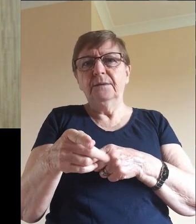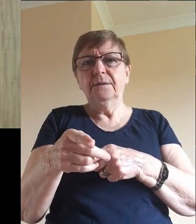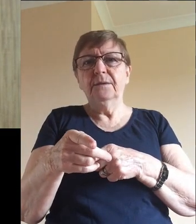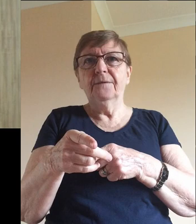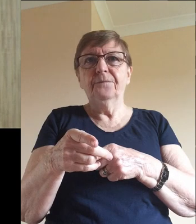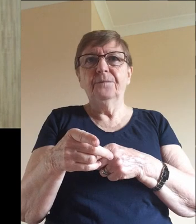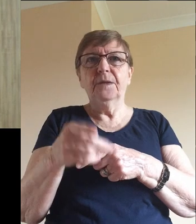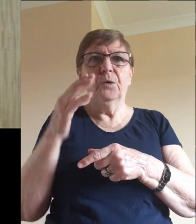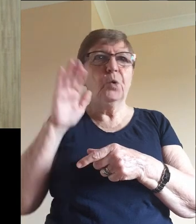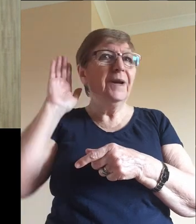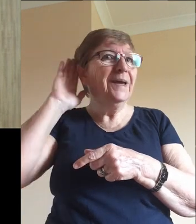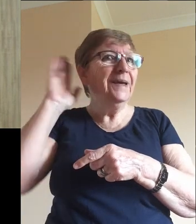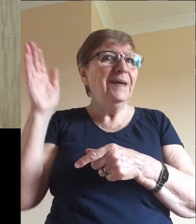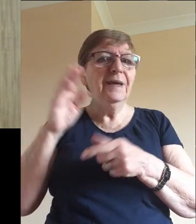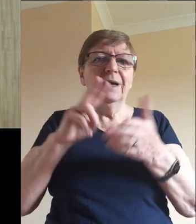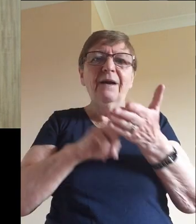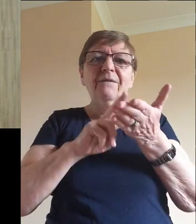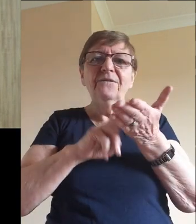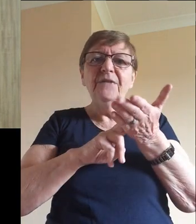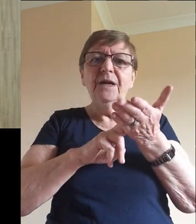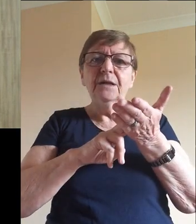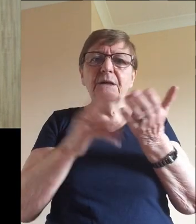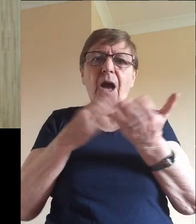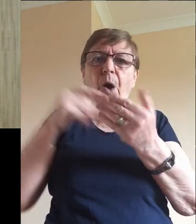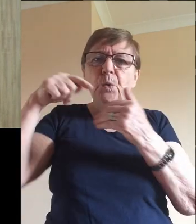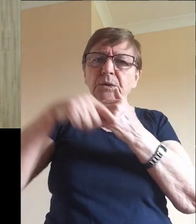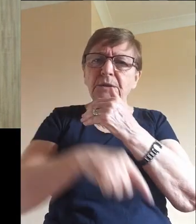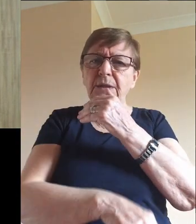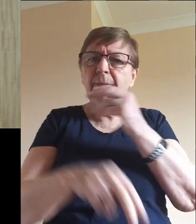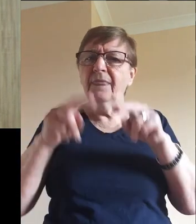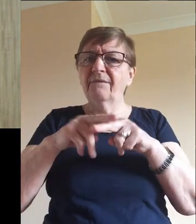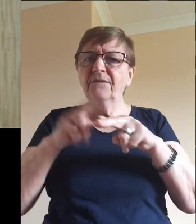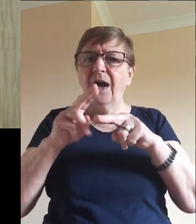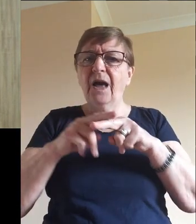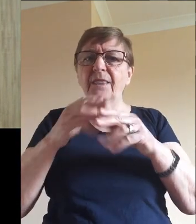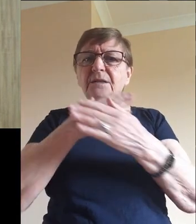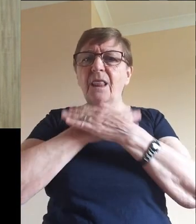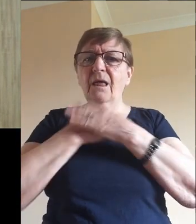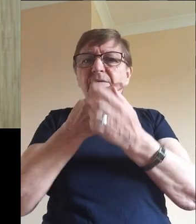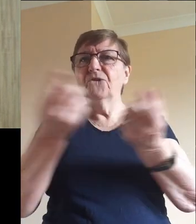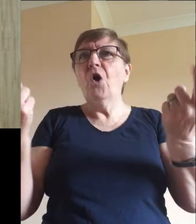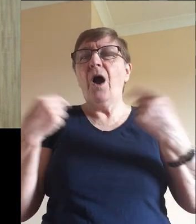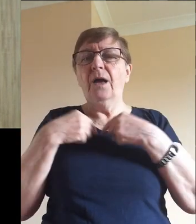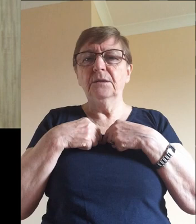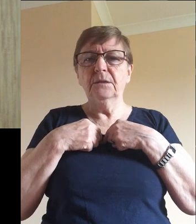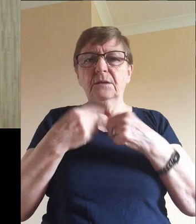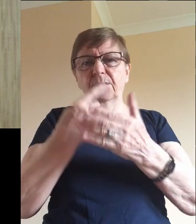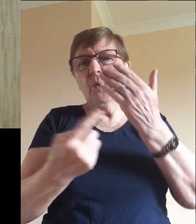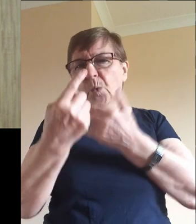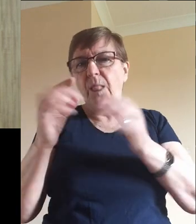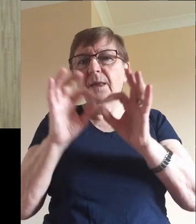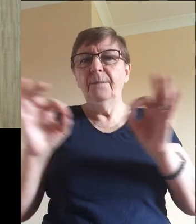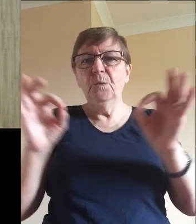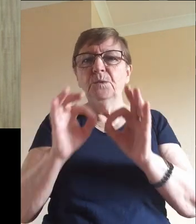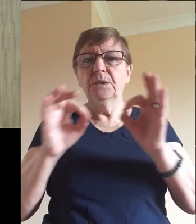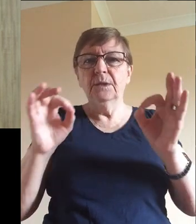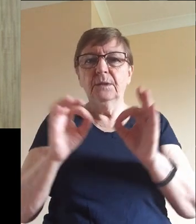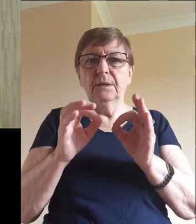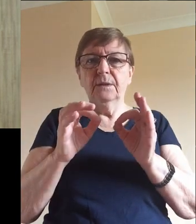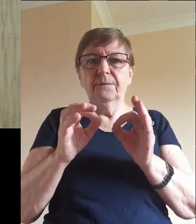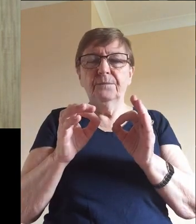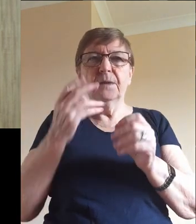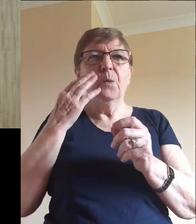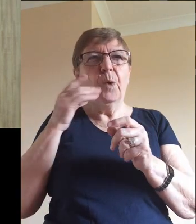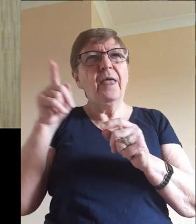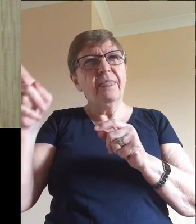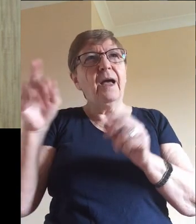going to hear a verse of how deep the Father's love being played for us. And as that verse of the music's being